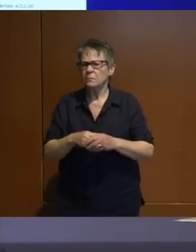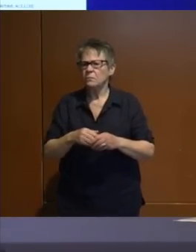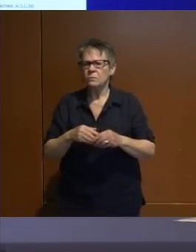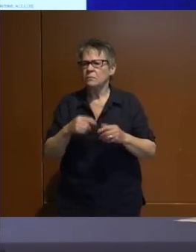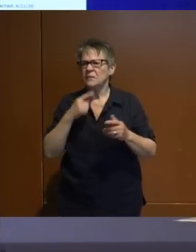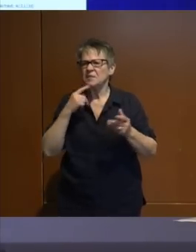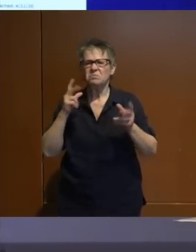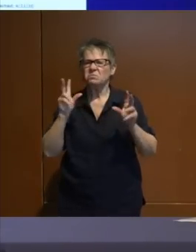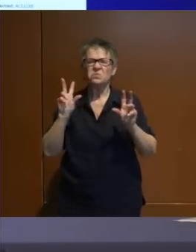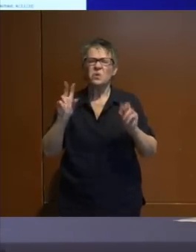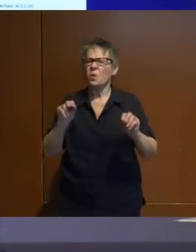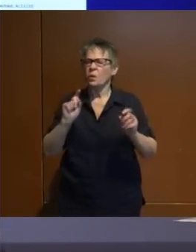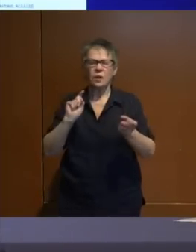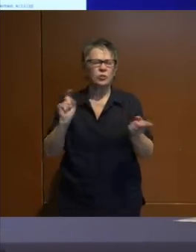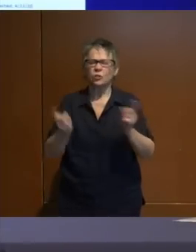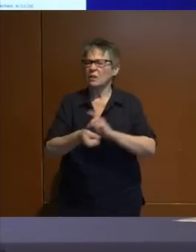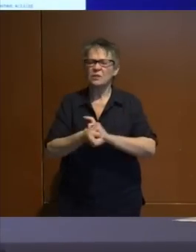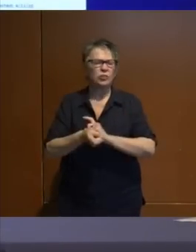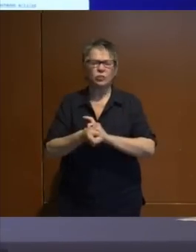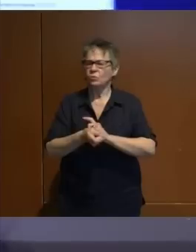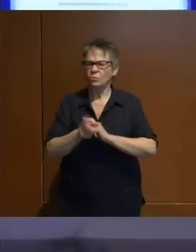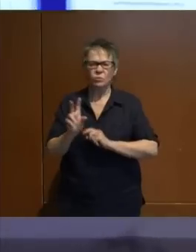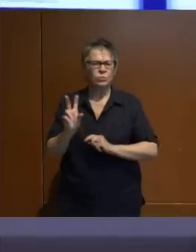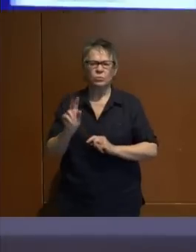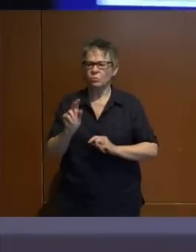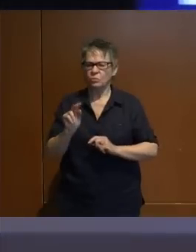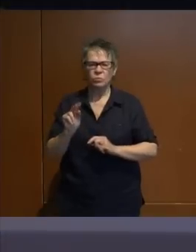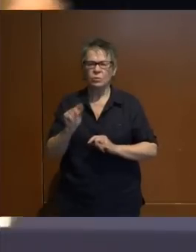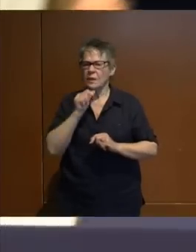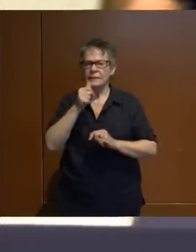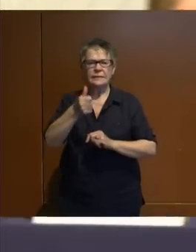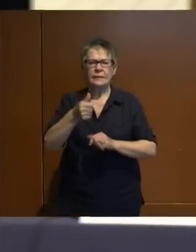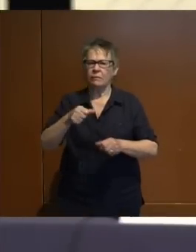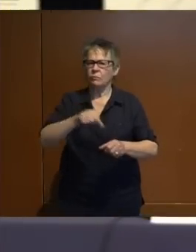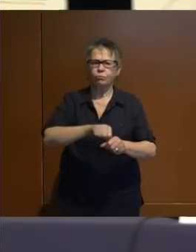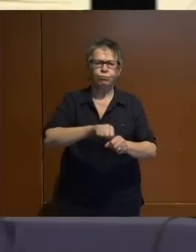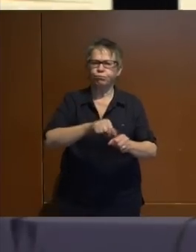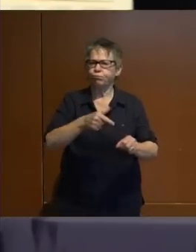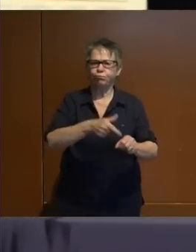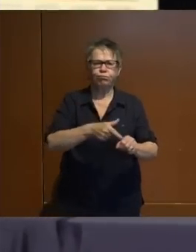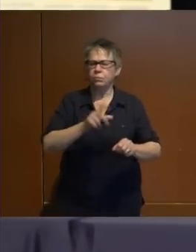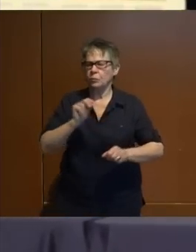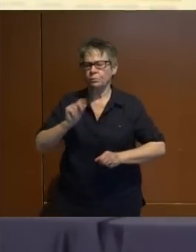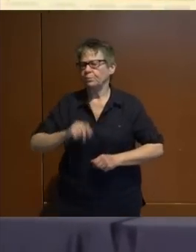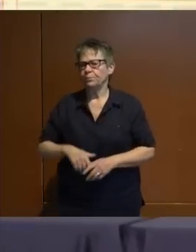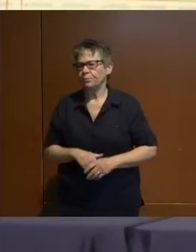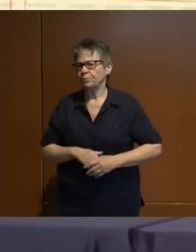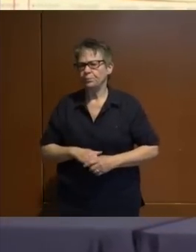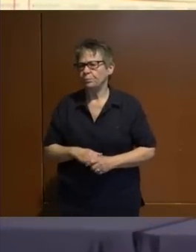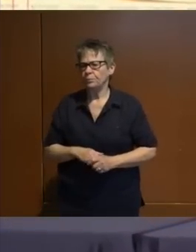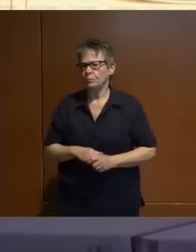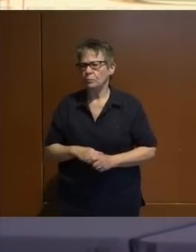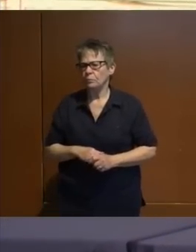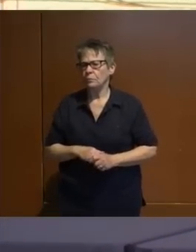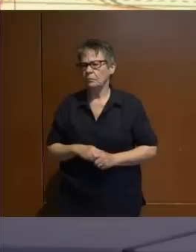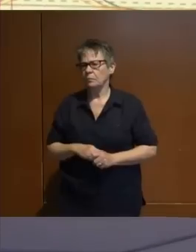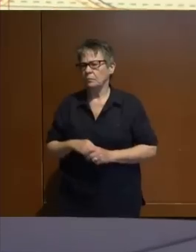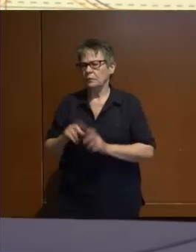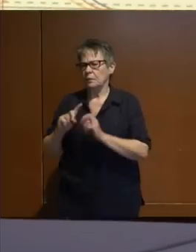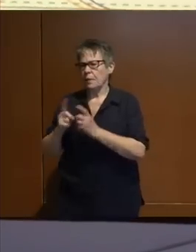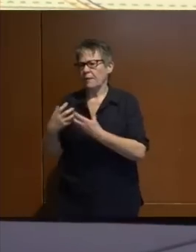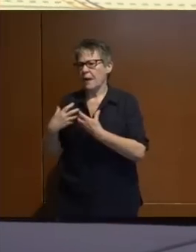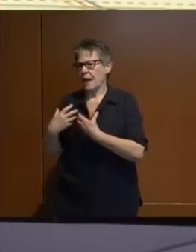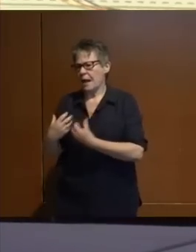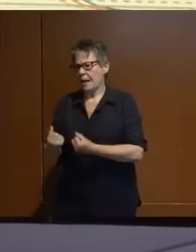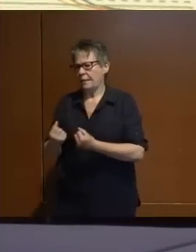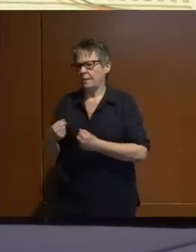being. Field hospitals? Okay, so let me just tell you a little bit about the field hospitals, because we're all learning together on this. And the